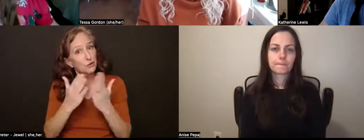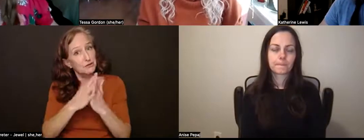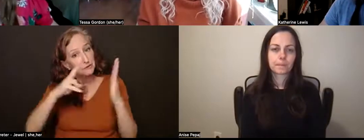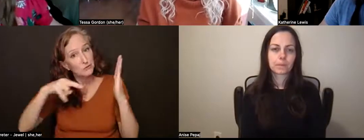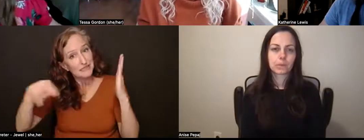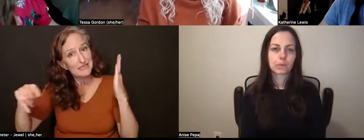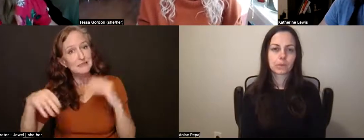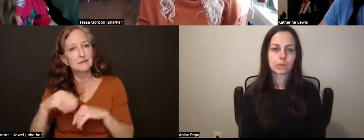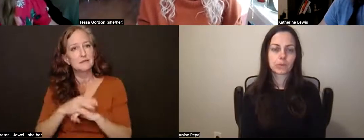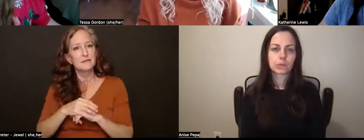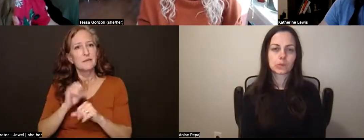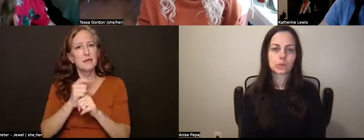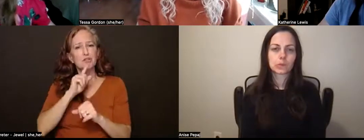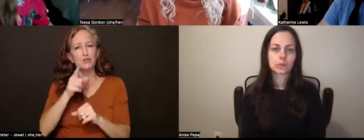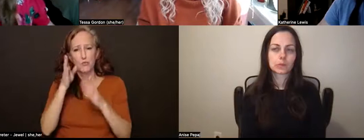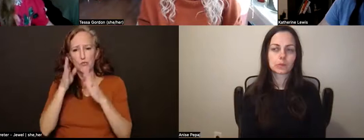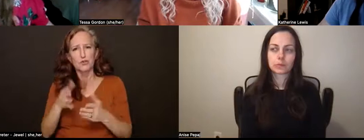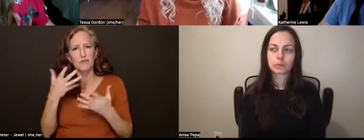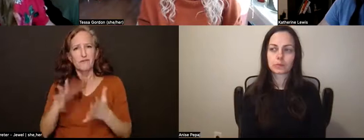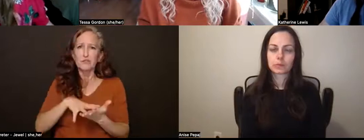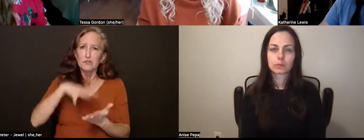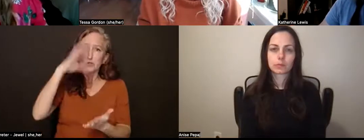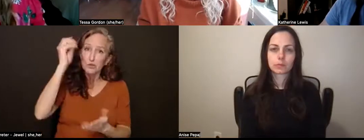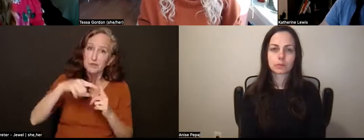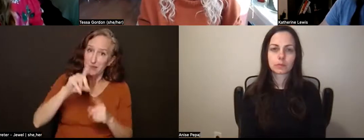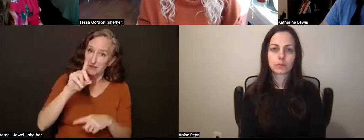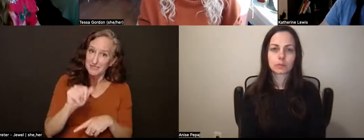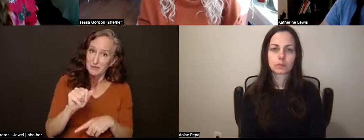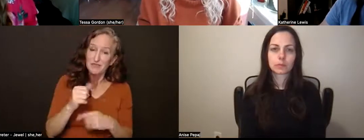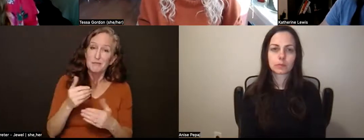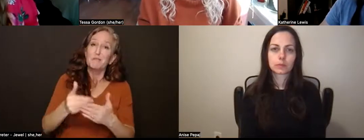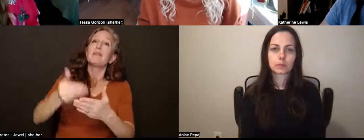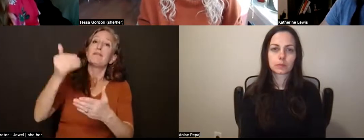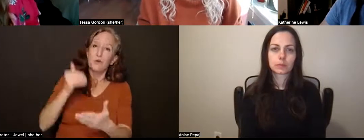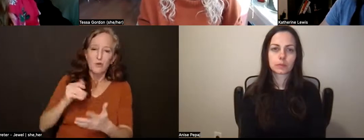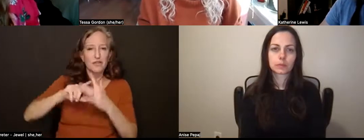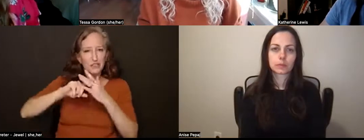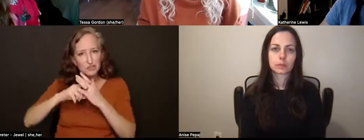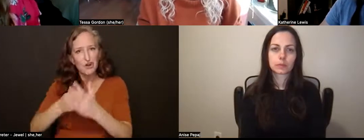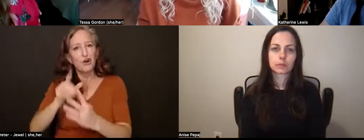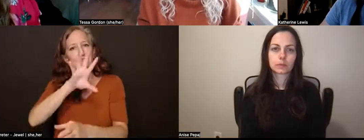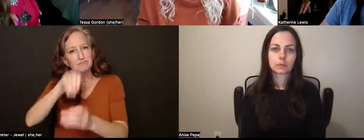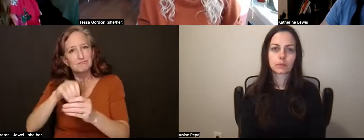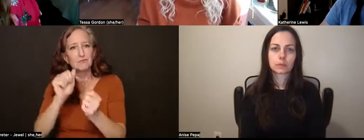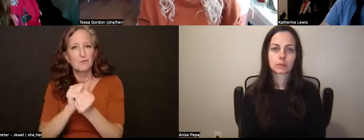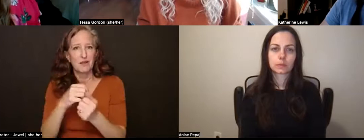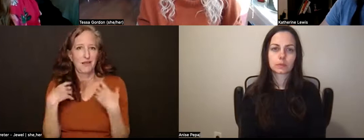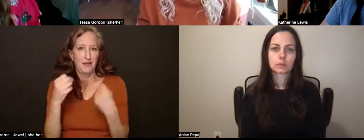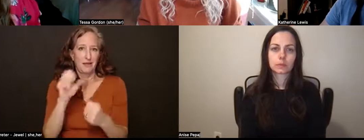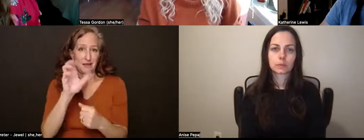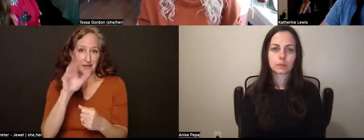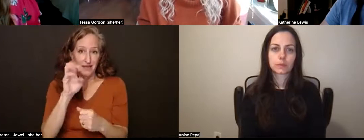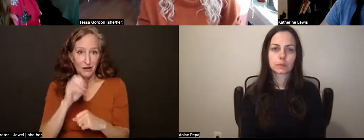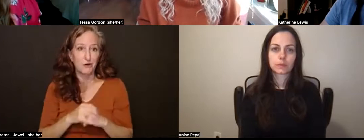someone has been exposed to disability long before they decide that they're going to be a caregiver, a healthcare worker, or someone working